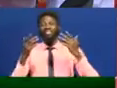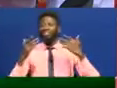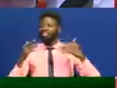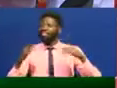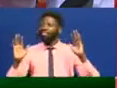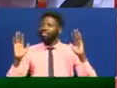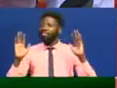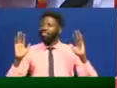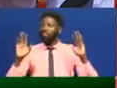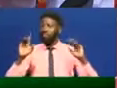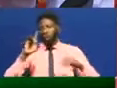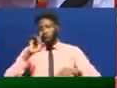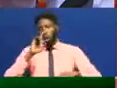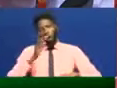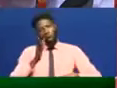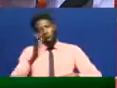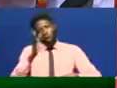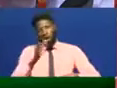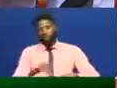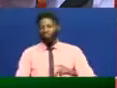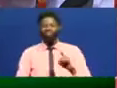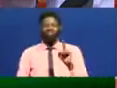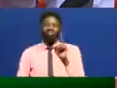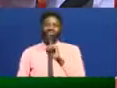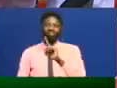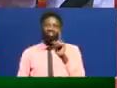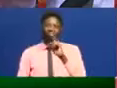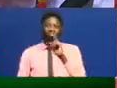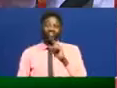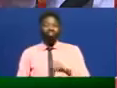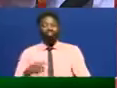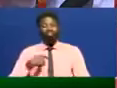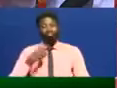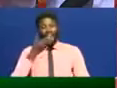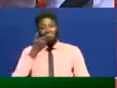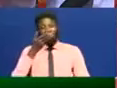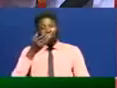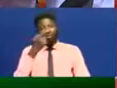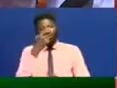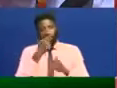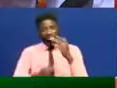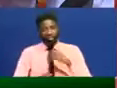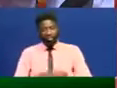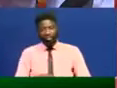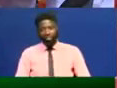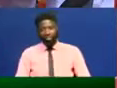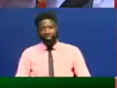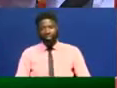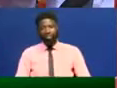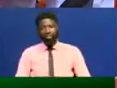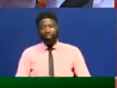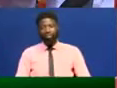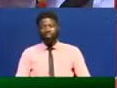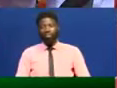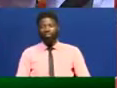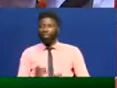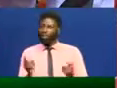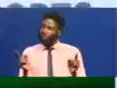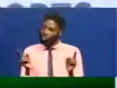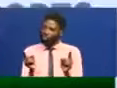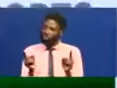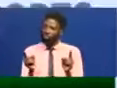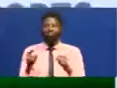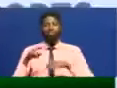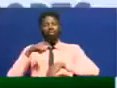No. My answer for you is that in a short 12 months,